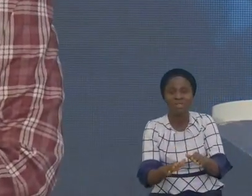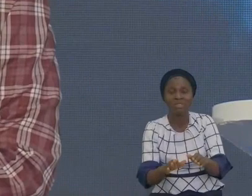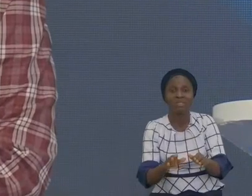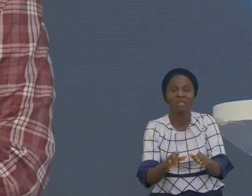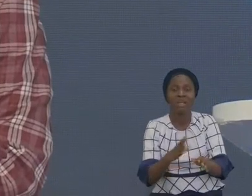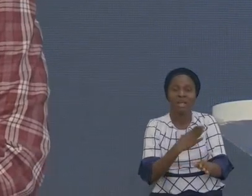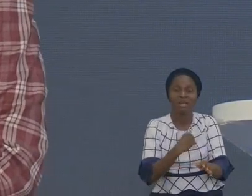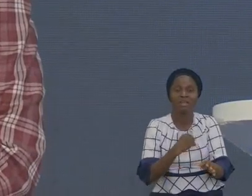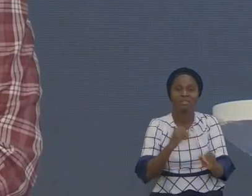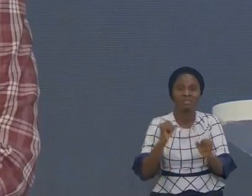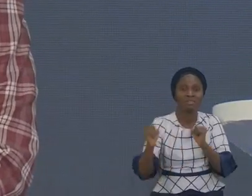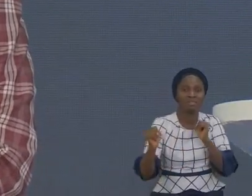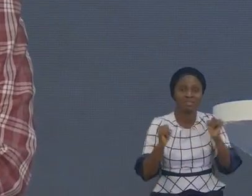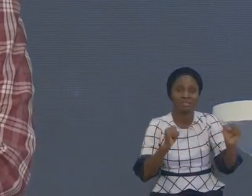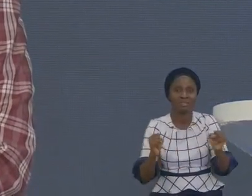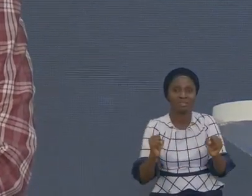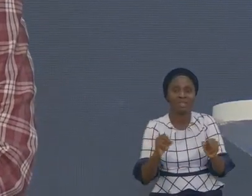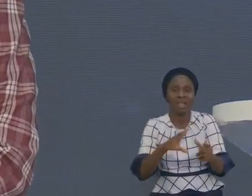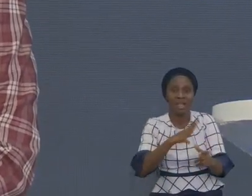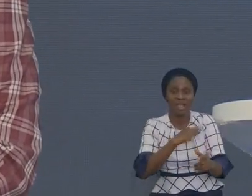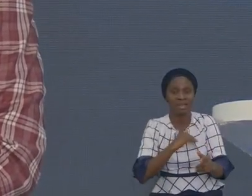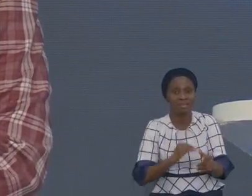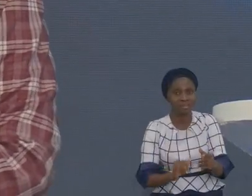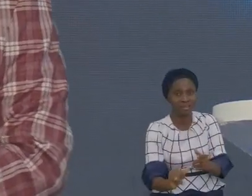their lives.